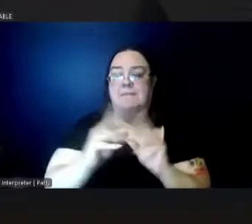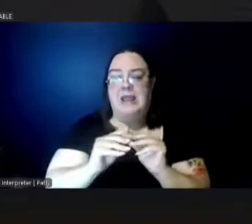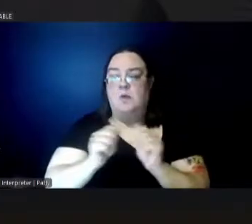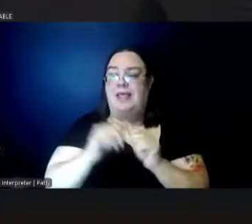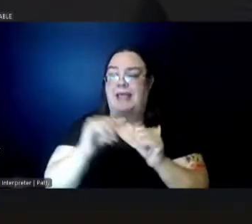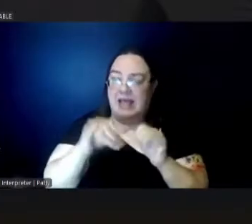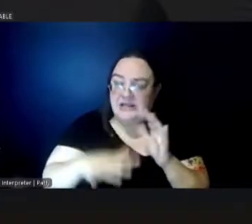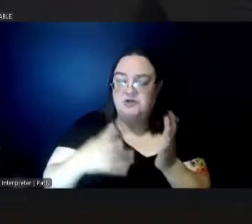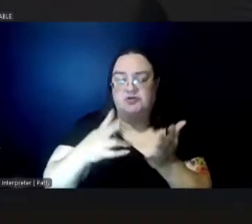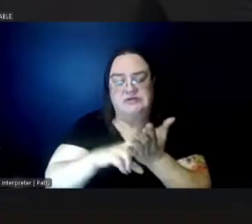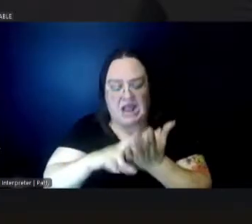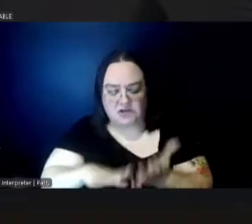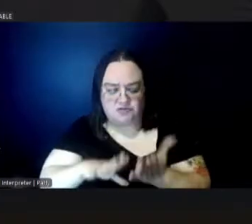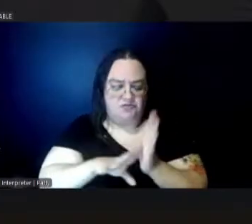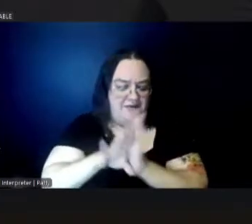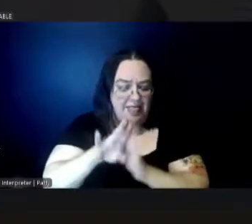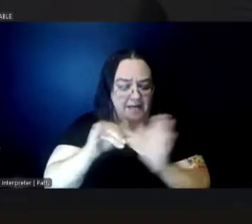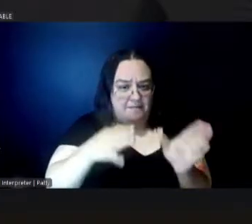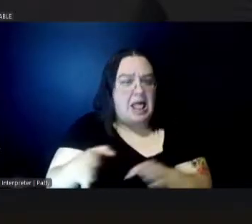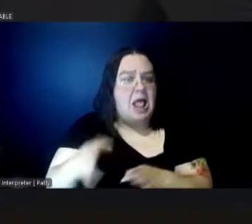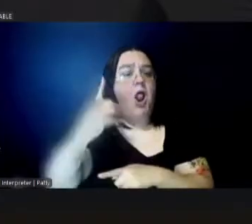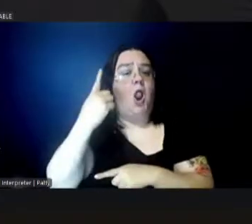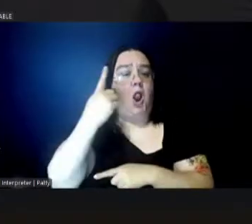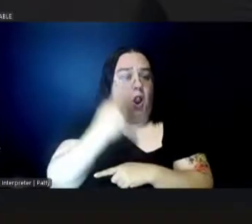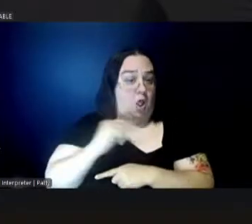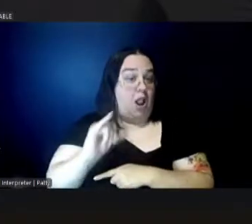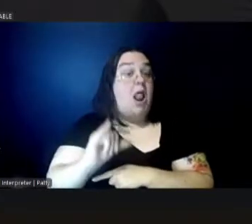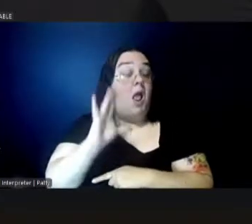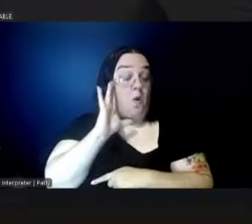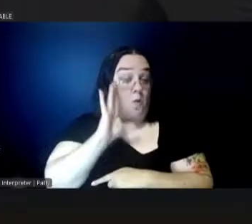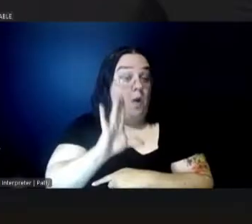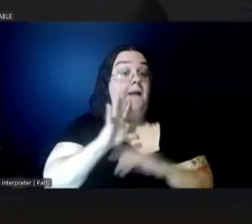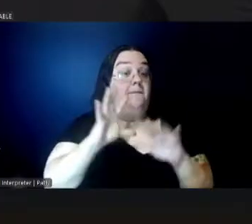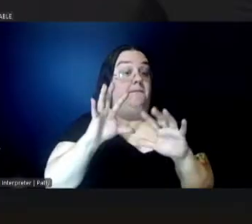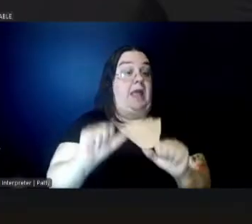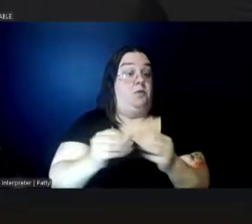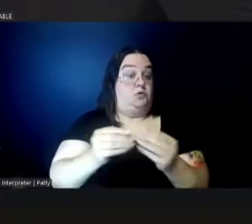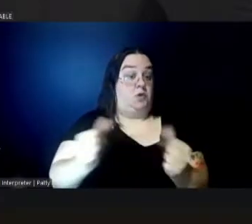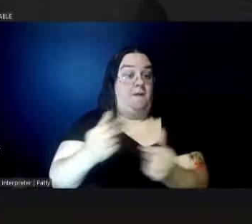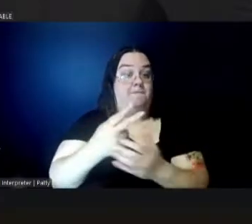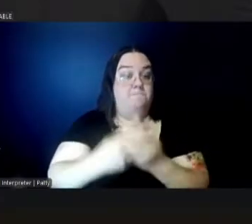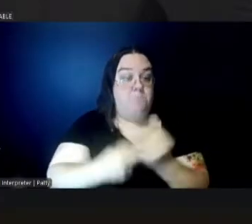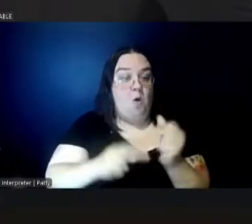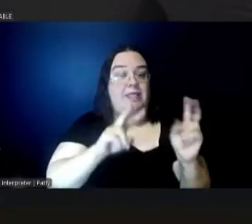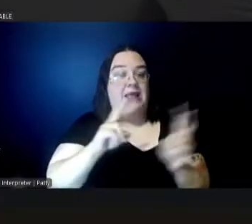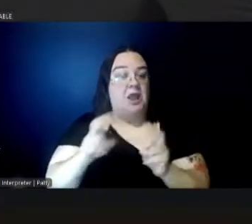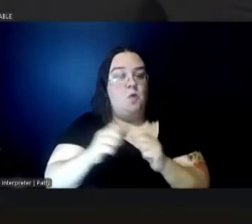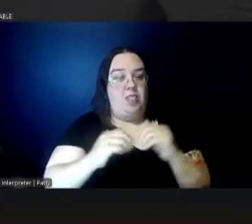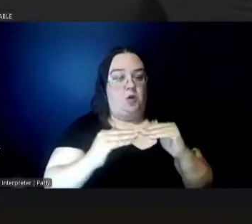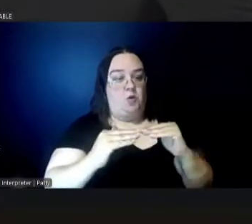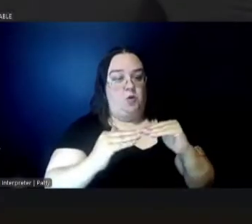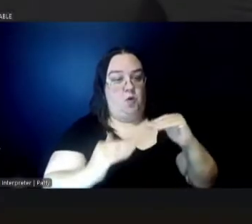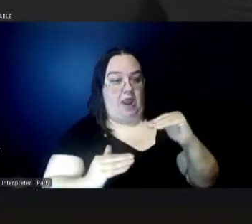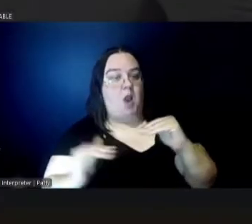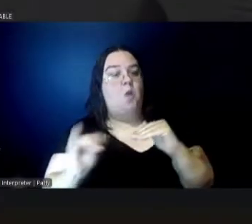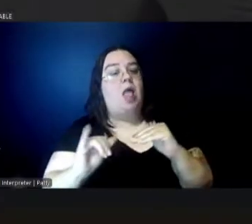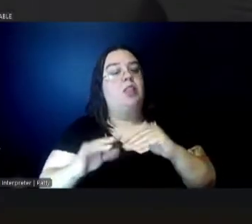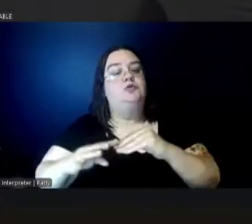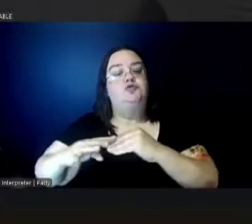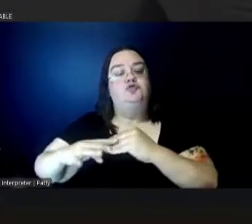this plan, and it looks like it's going to be possible to solve both the grade problem as well as the drainage